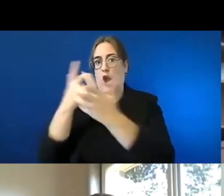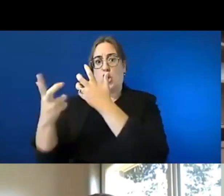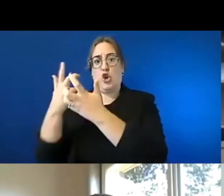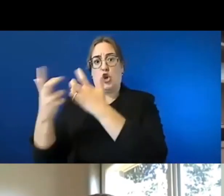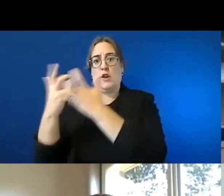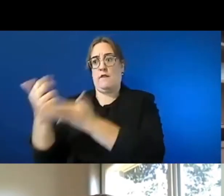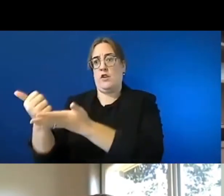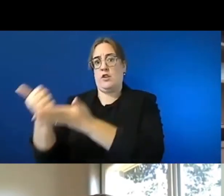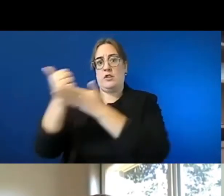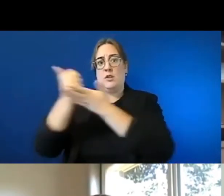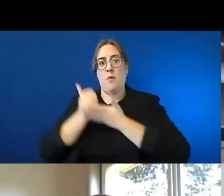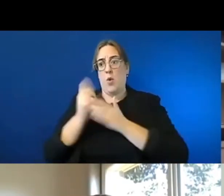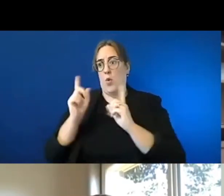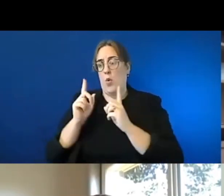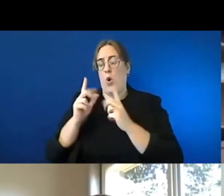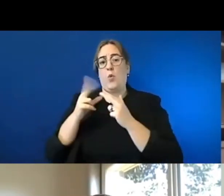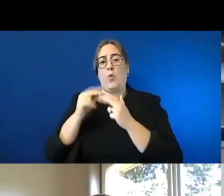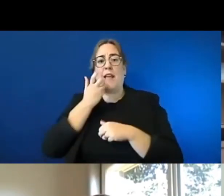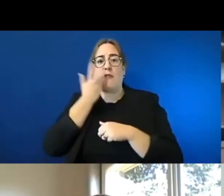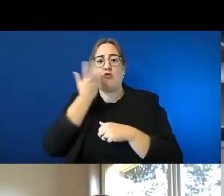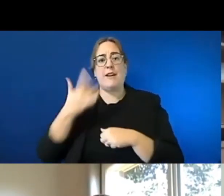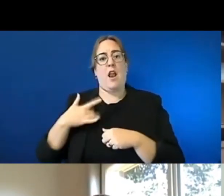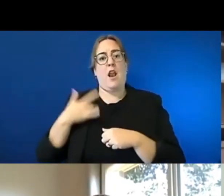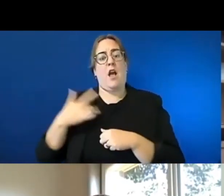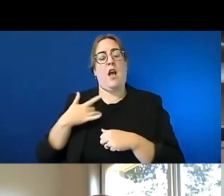living away from home?